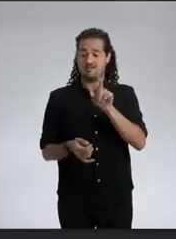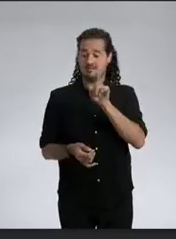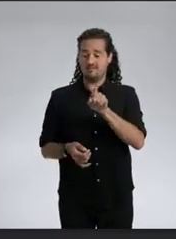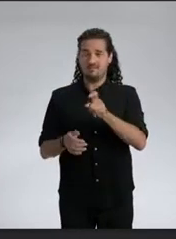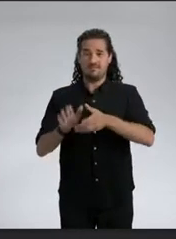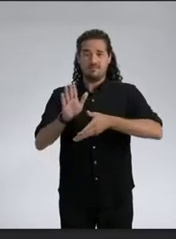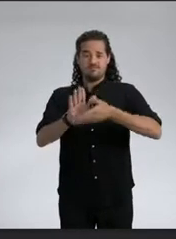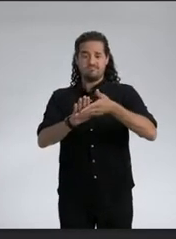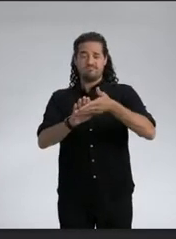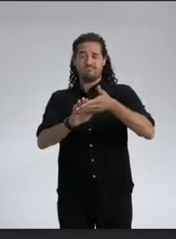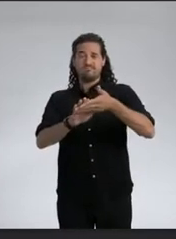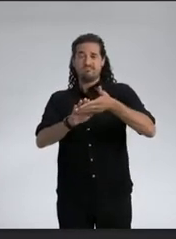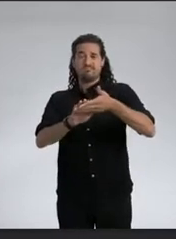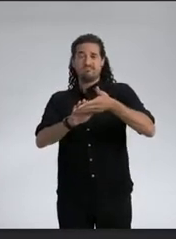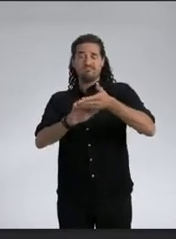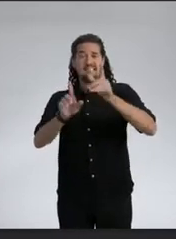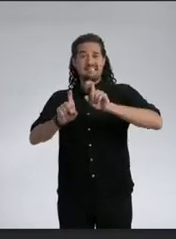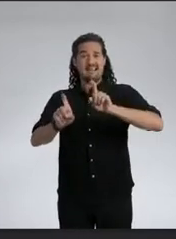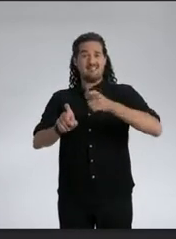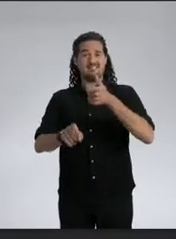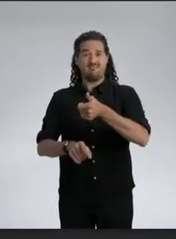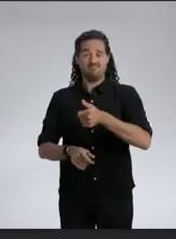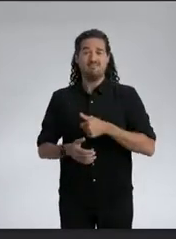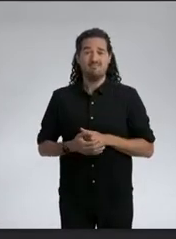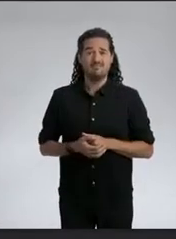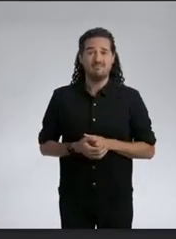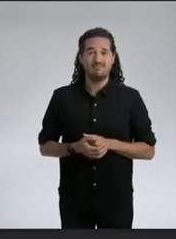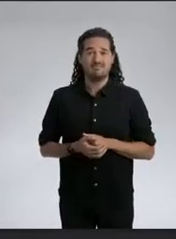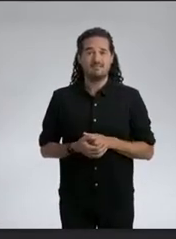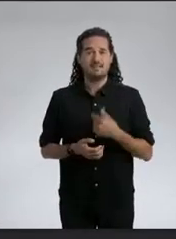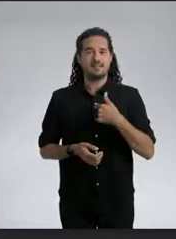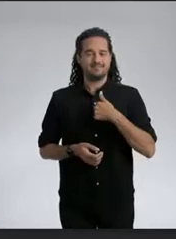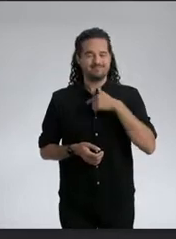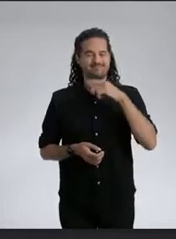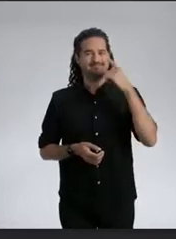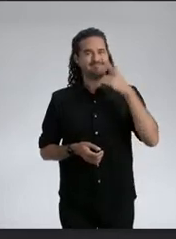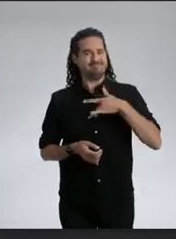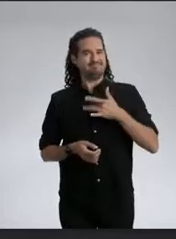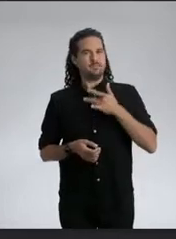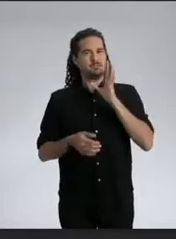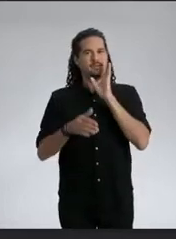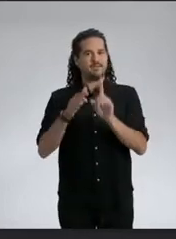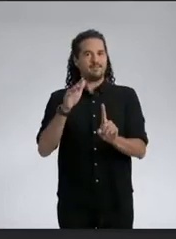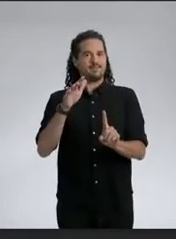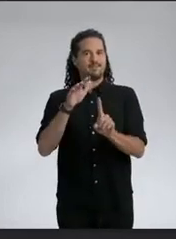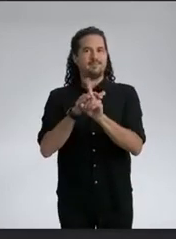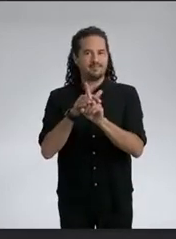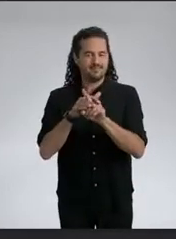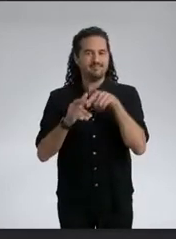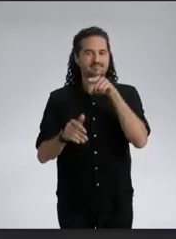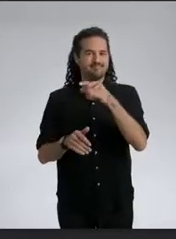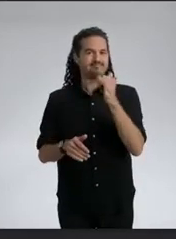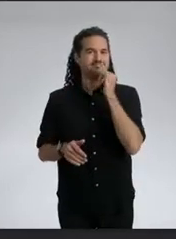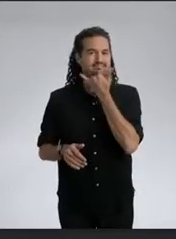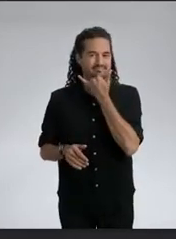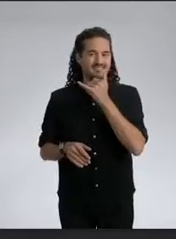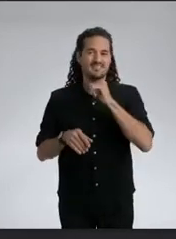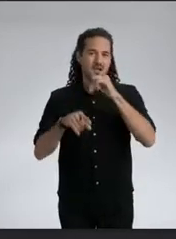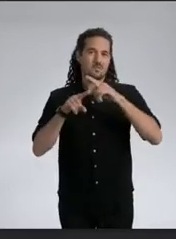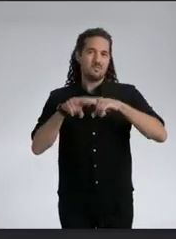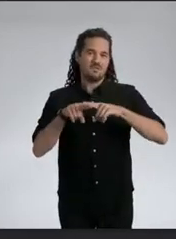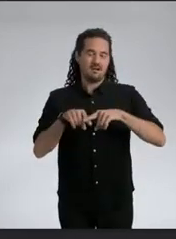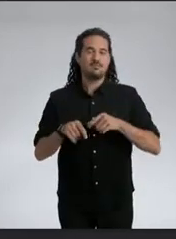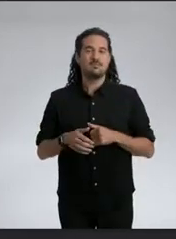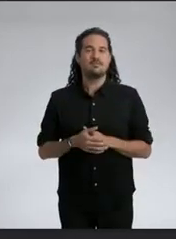work. As I suspected, Xcode is showing this test is very unreliable. There must be a problem